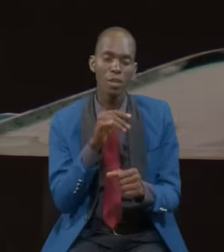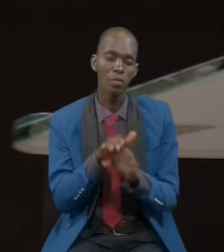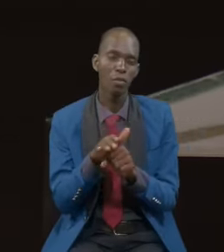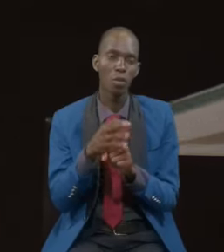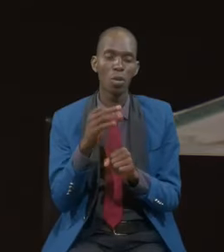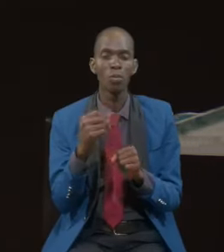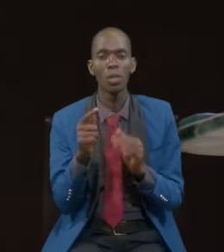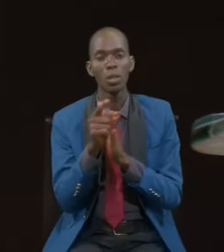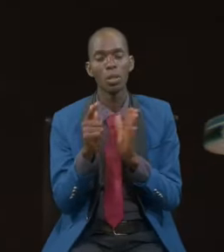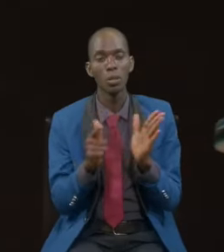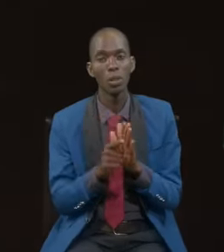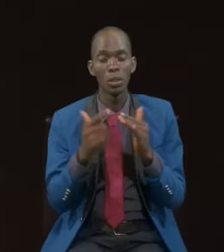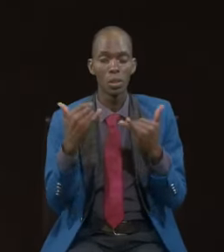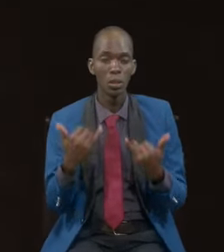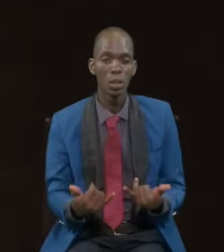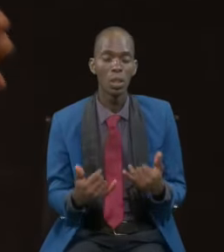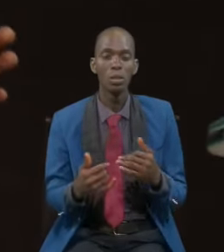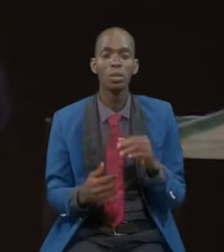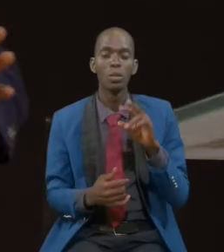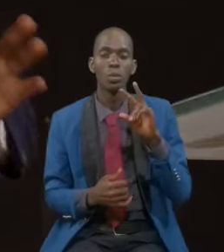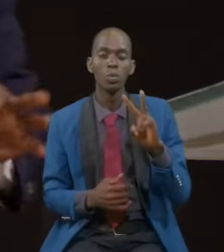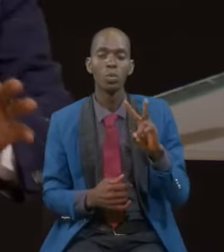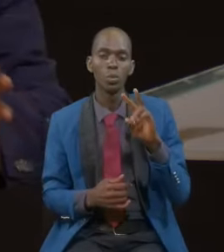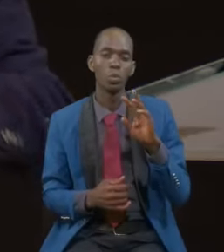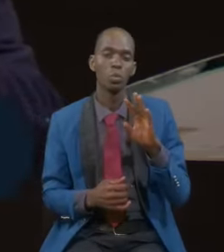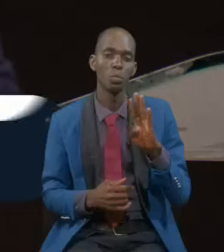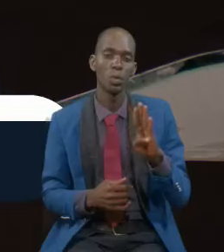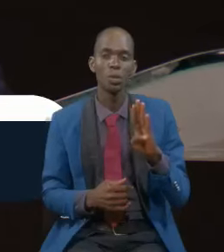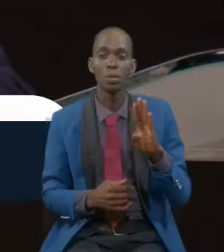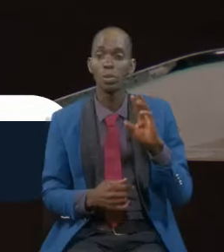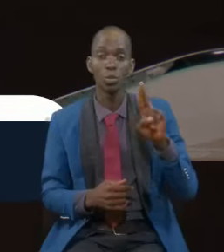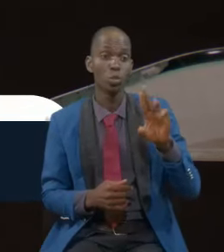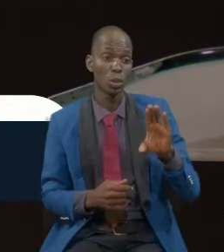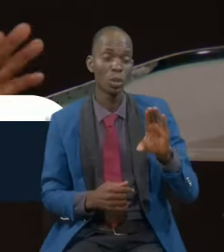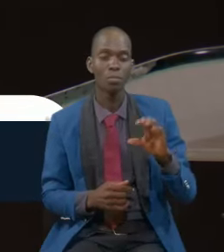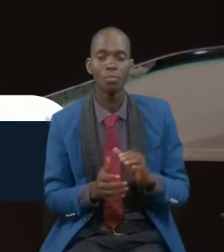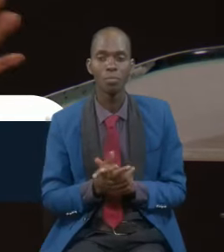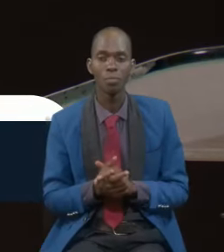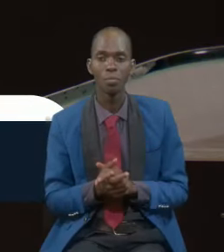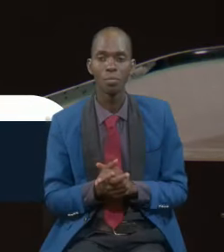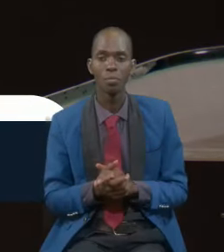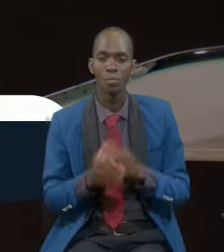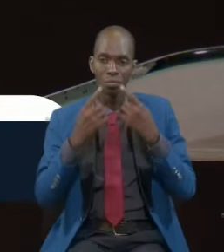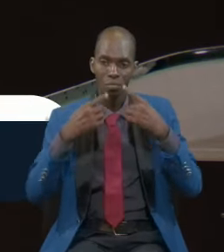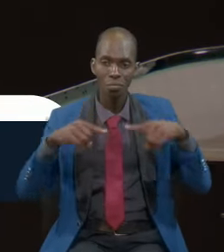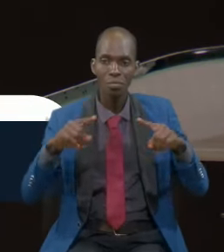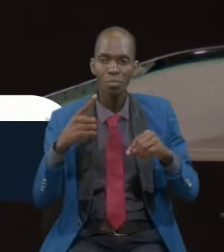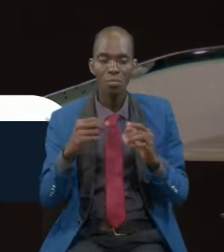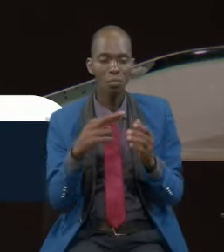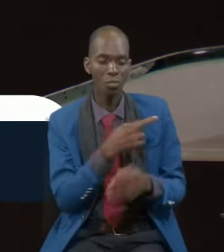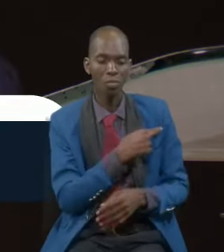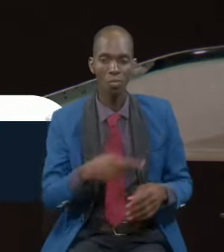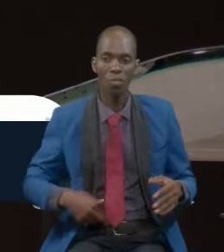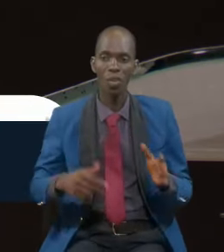three here. Number three, proclaiming the royal law without